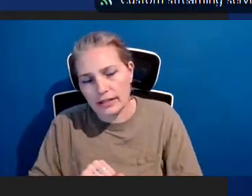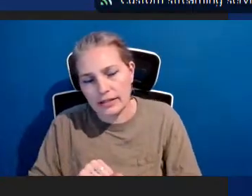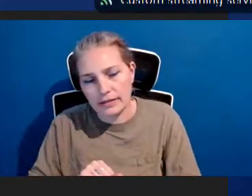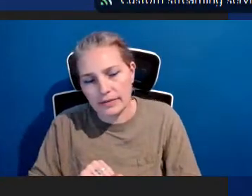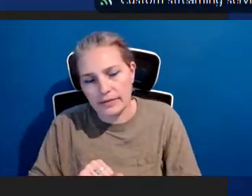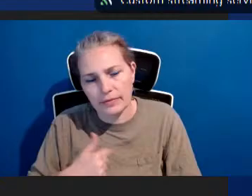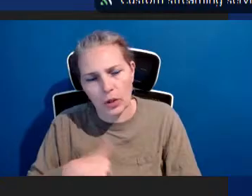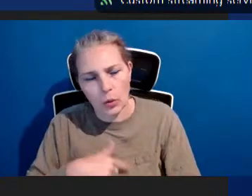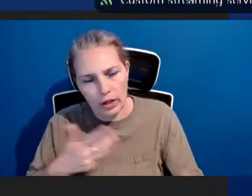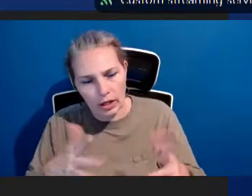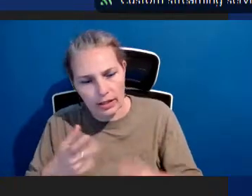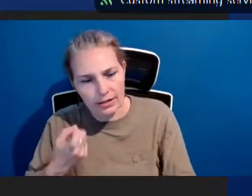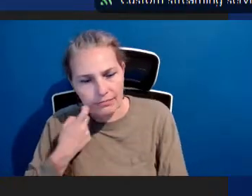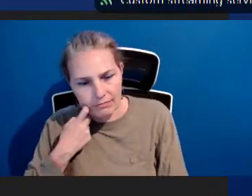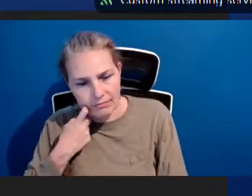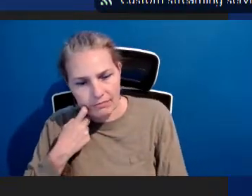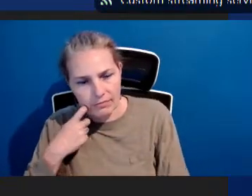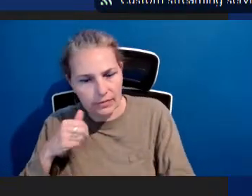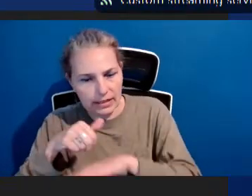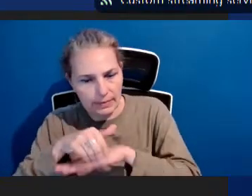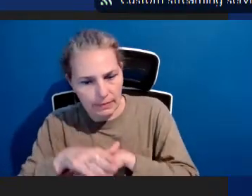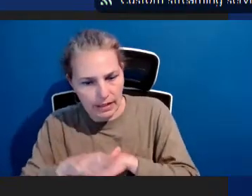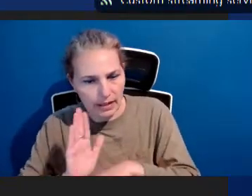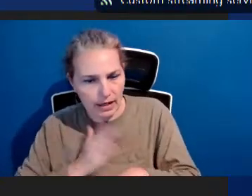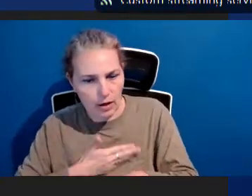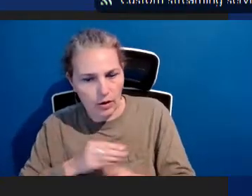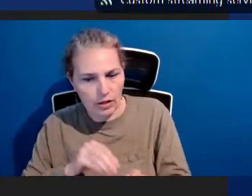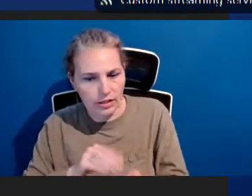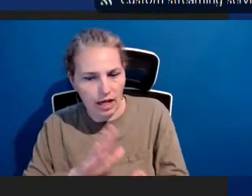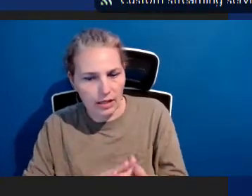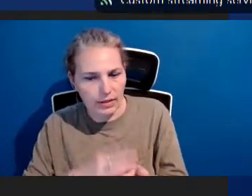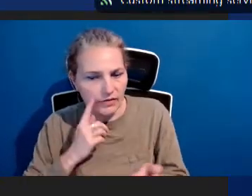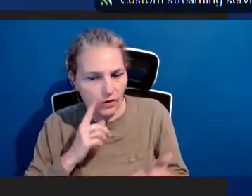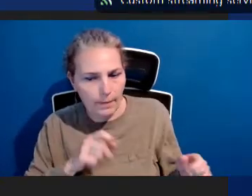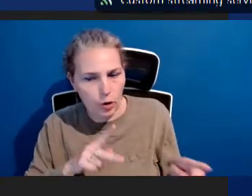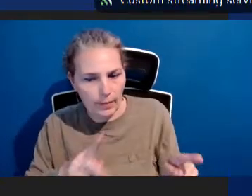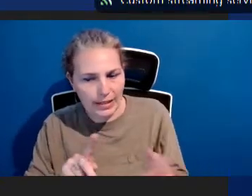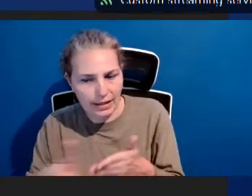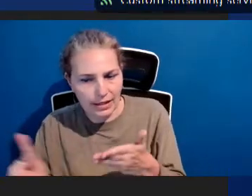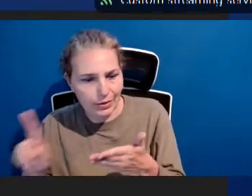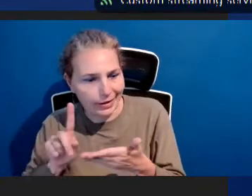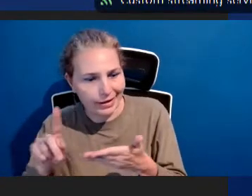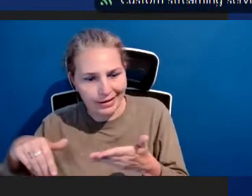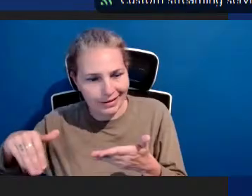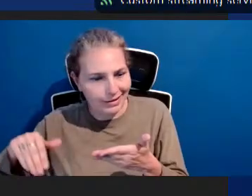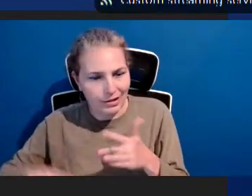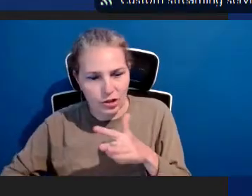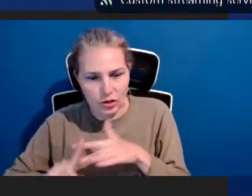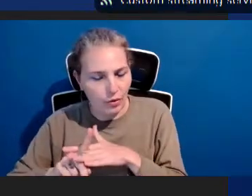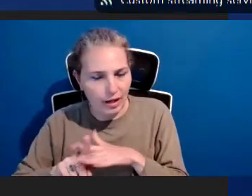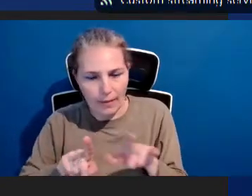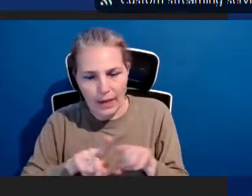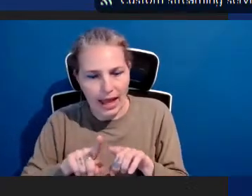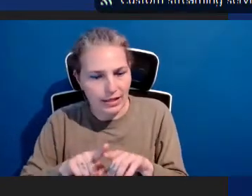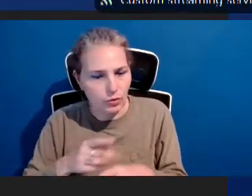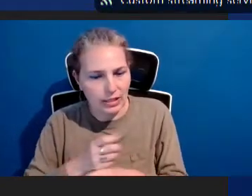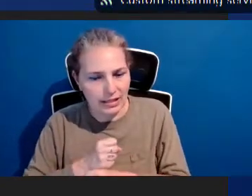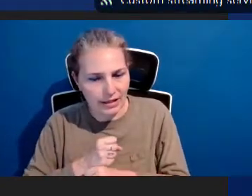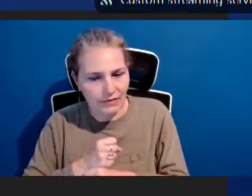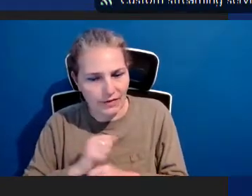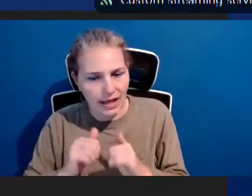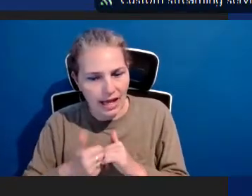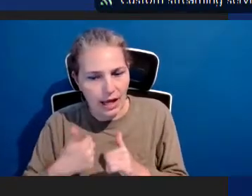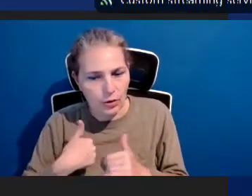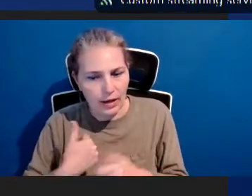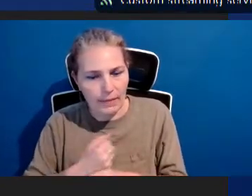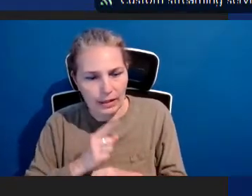says, we submitted our documents for permitting last week and they are still not showing up as received. How can I assure that my